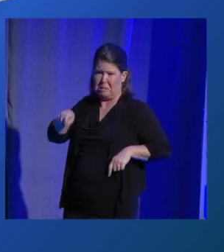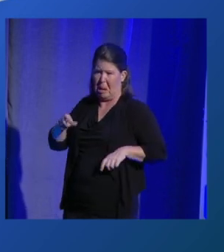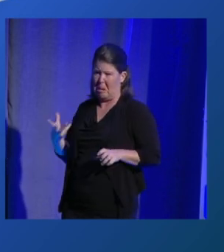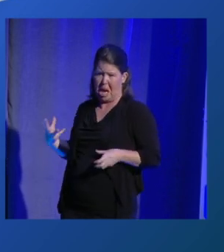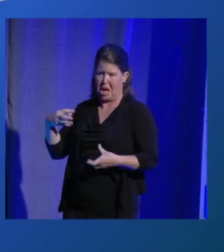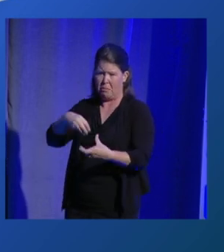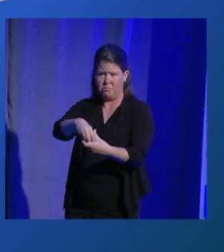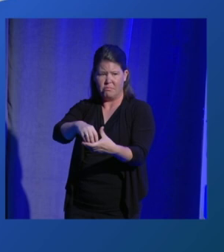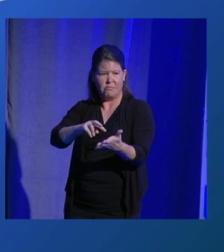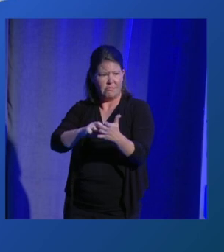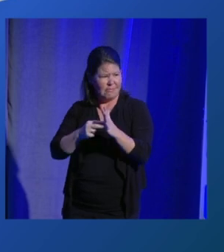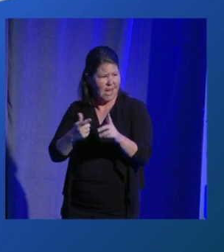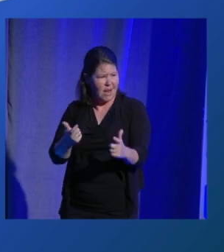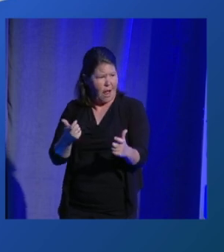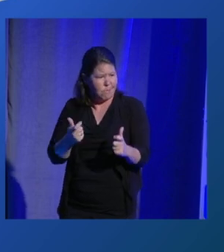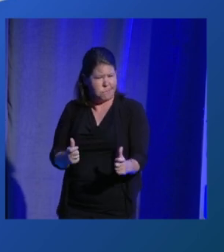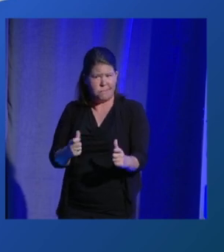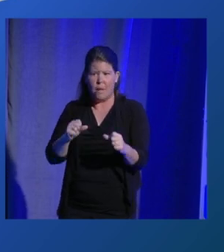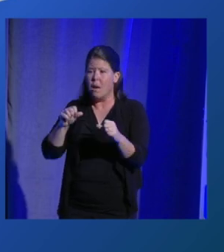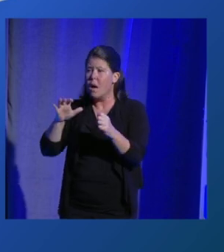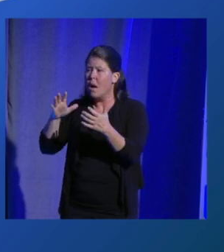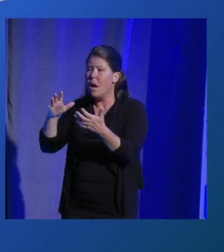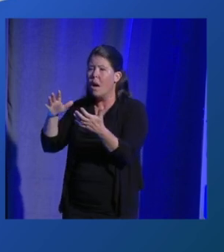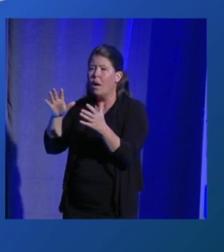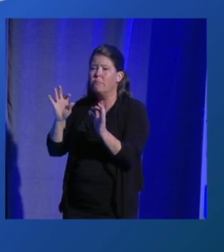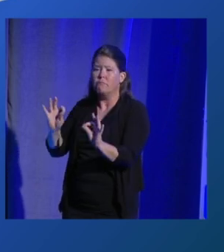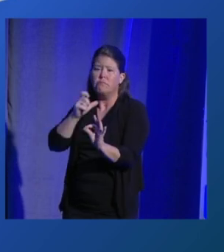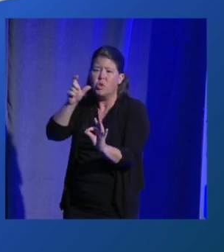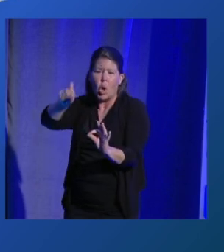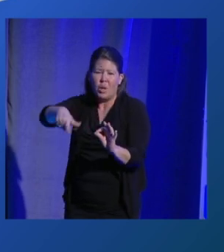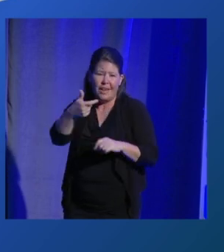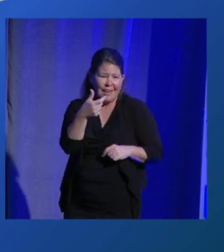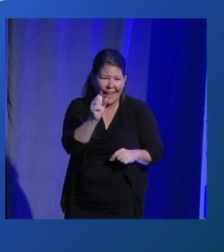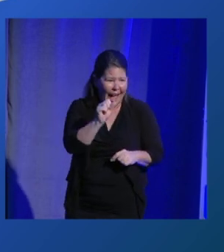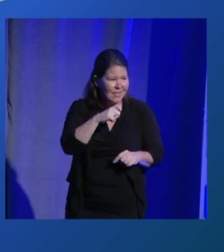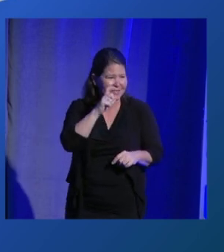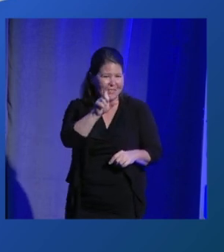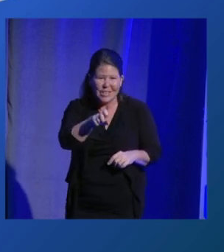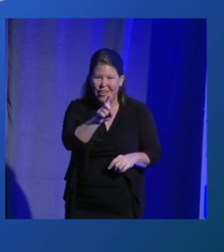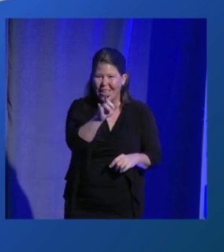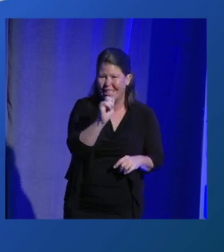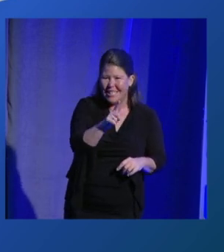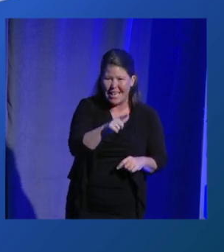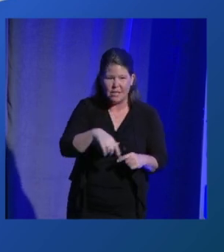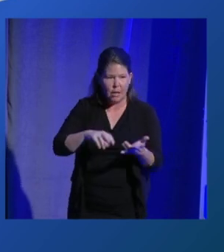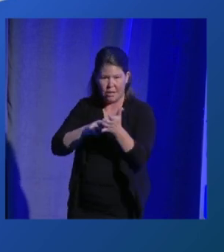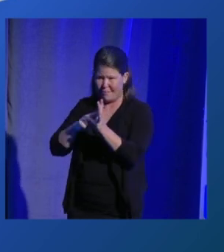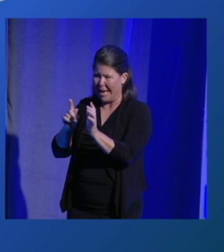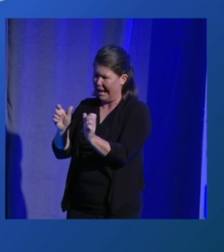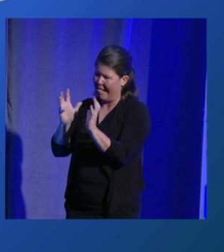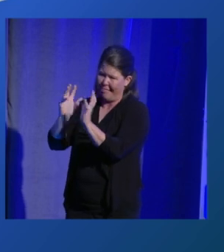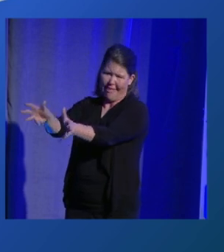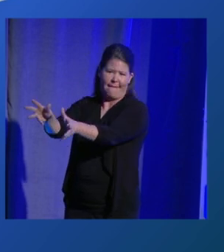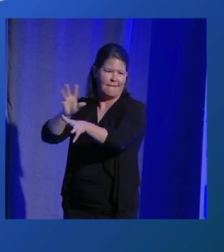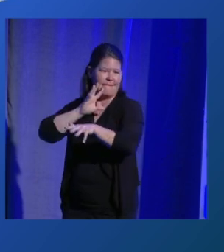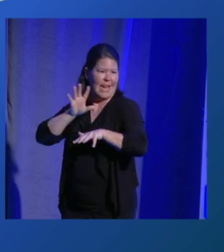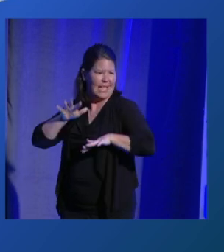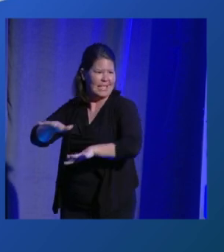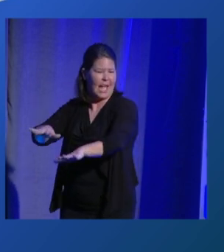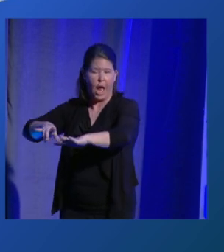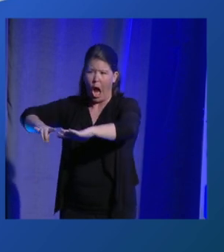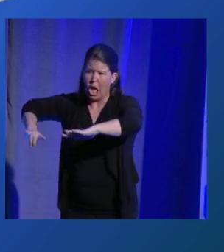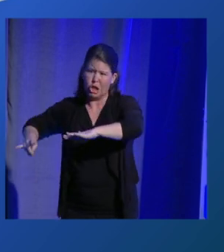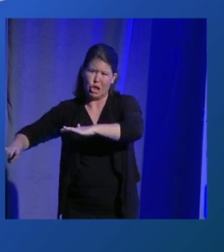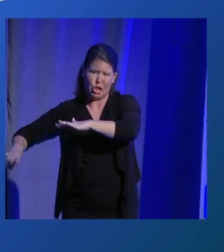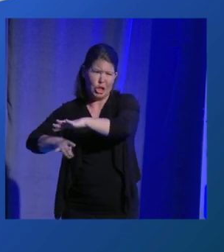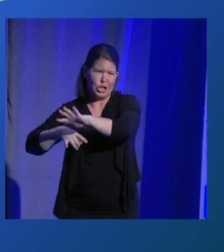have a diesel engine on board um and keep them out to seea and work 247 it's a much more